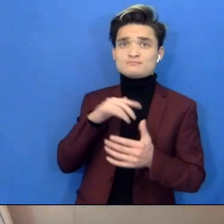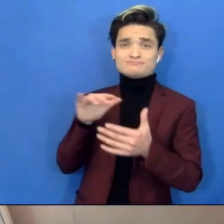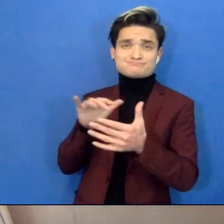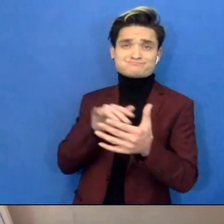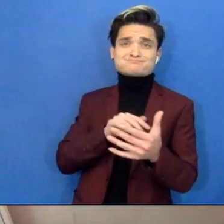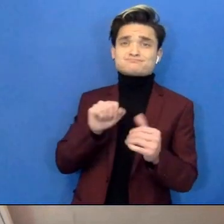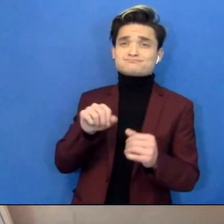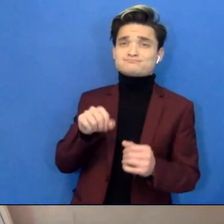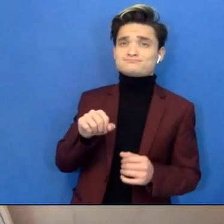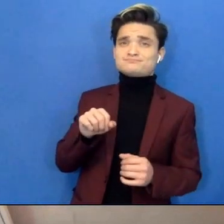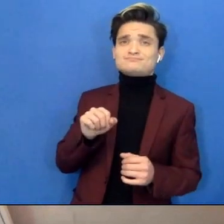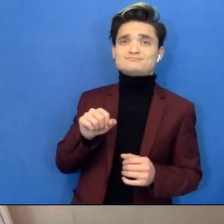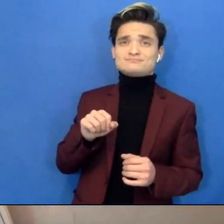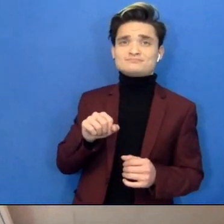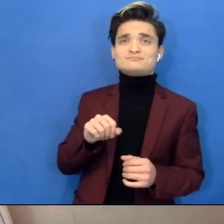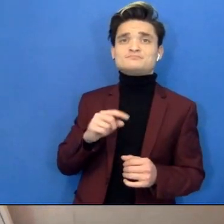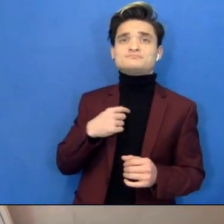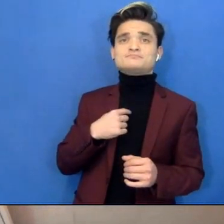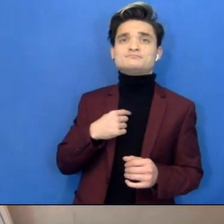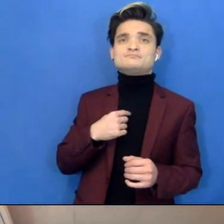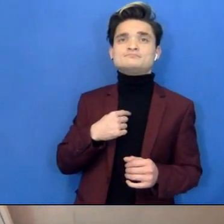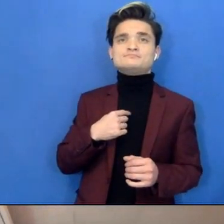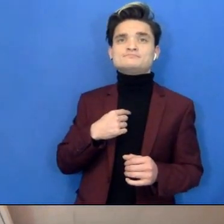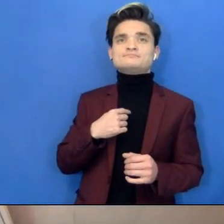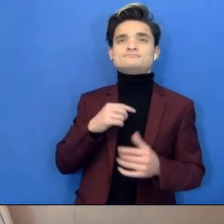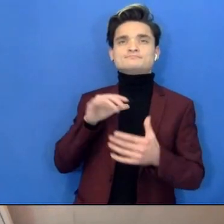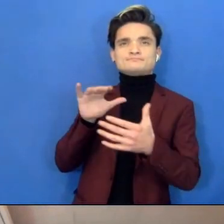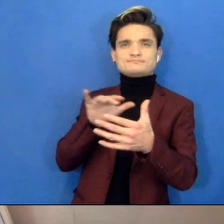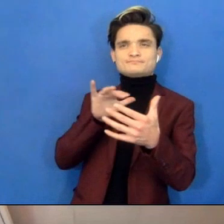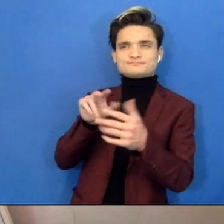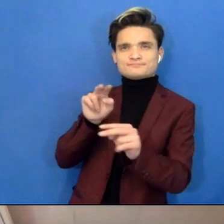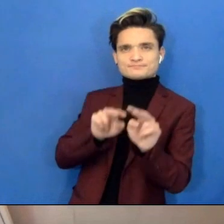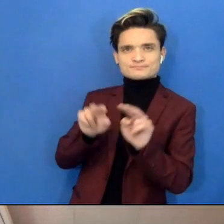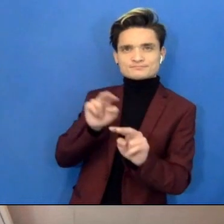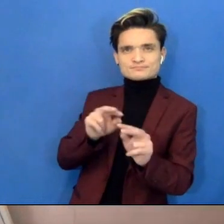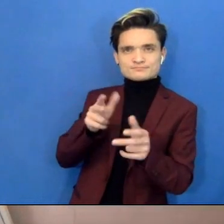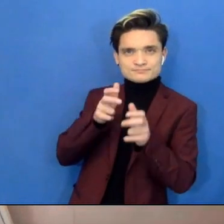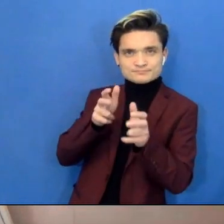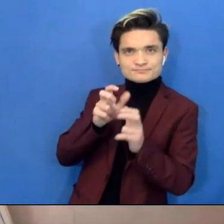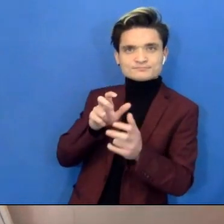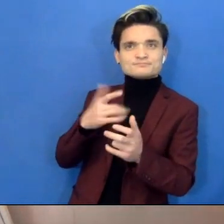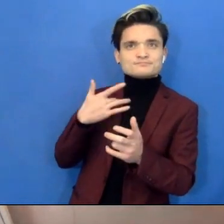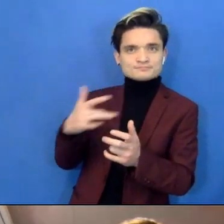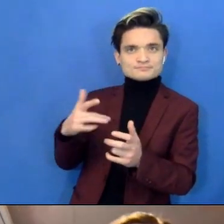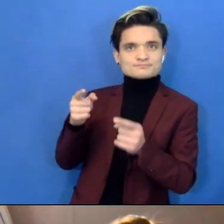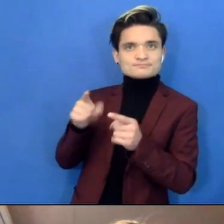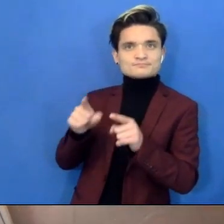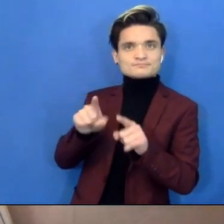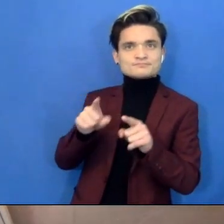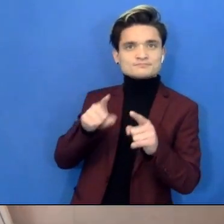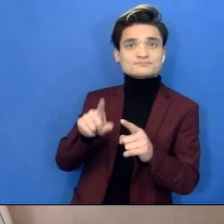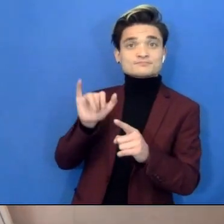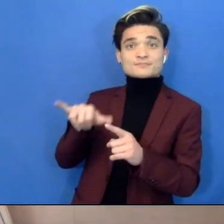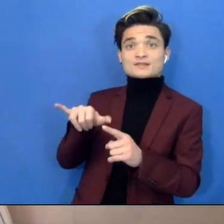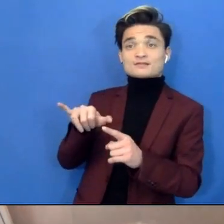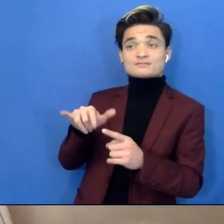just, you know, looking at instances of these and trying to decide what kind of function do they have there. And the interesting thing about them is, I mean, many